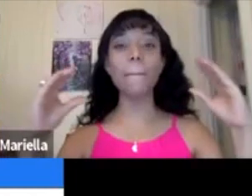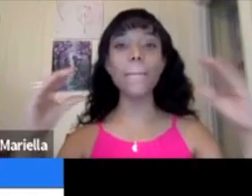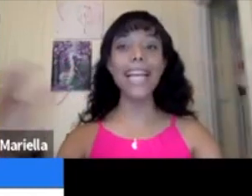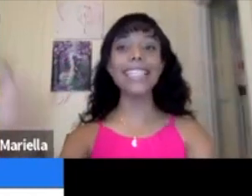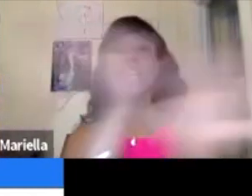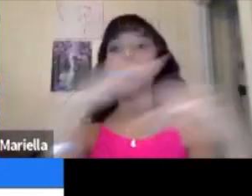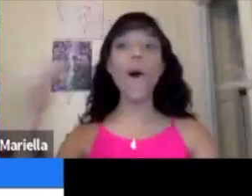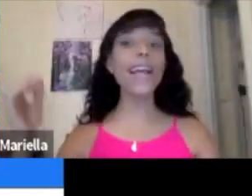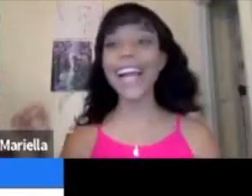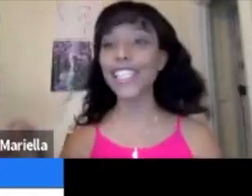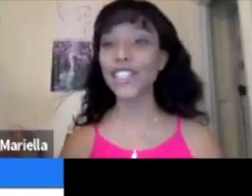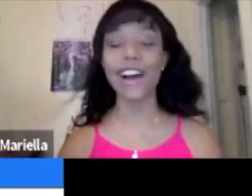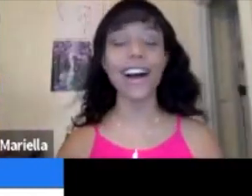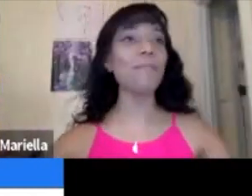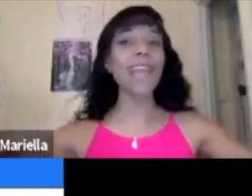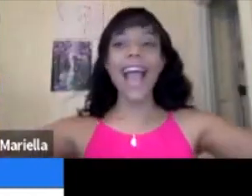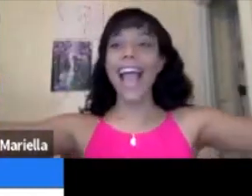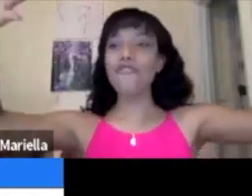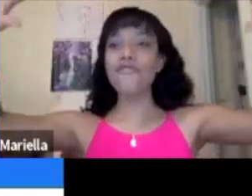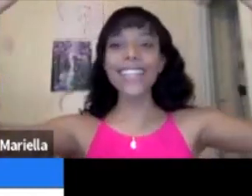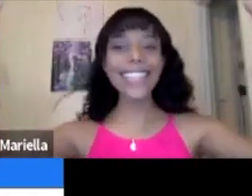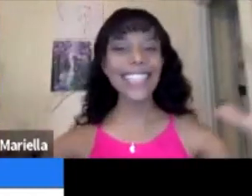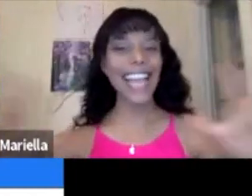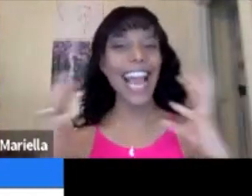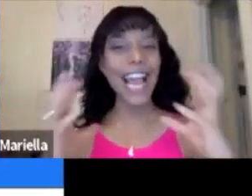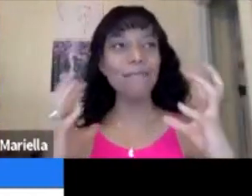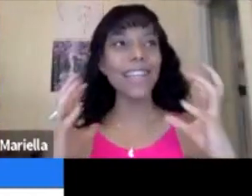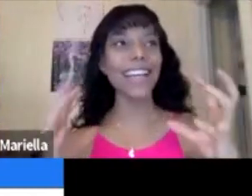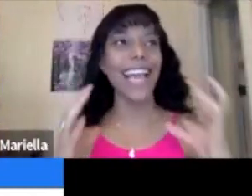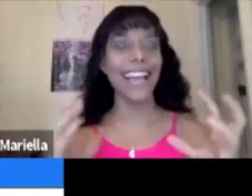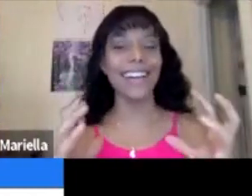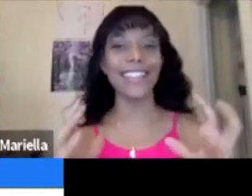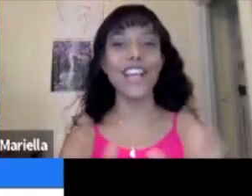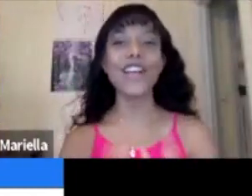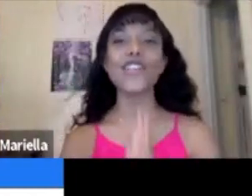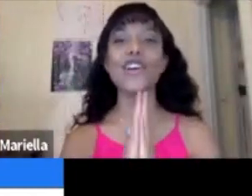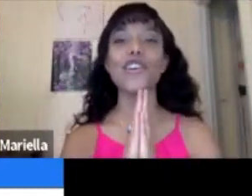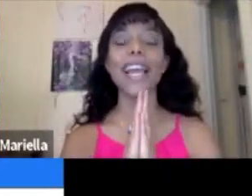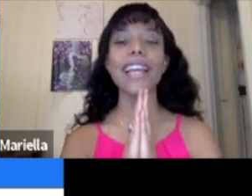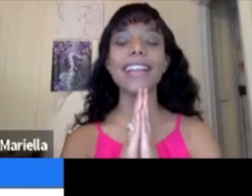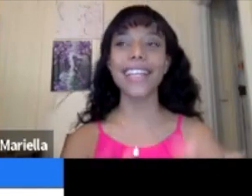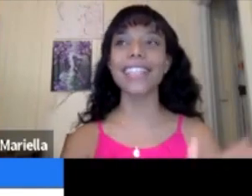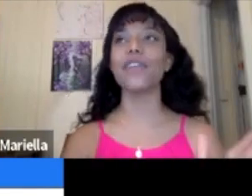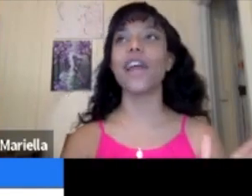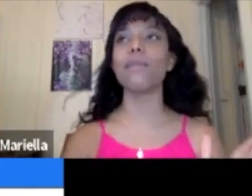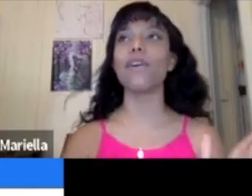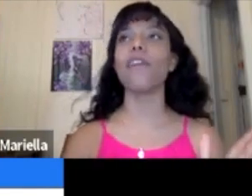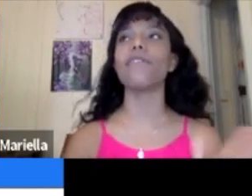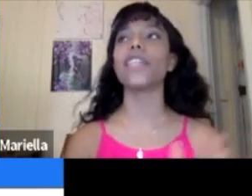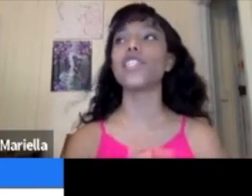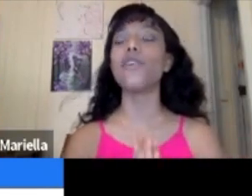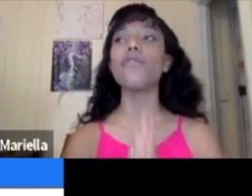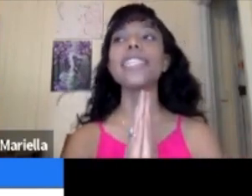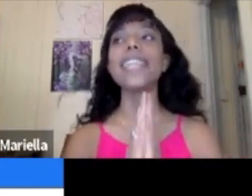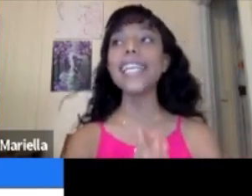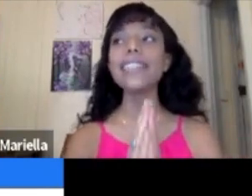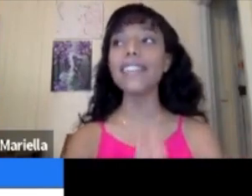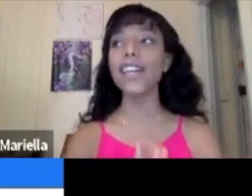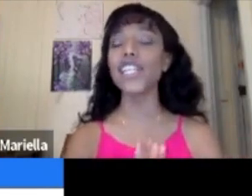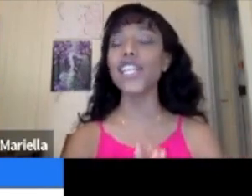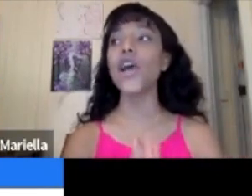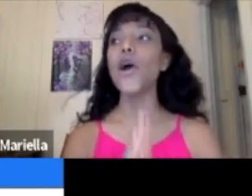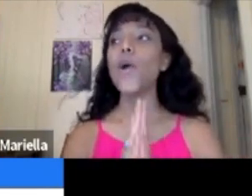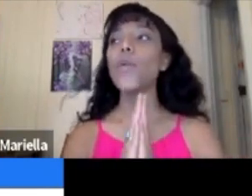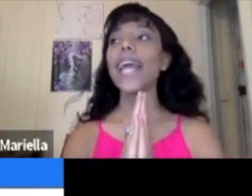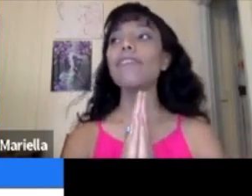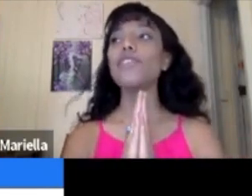this amazing orchestra and really tame the chaos to create this incredible conference. So for today's